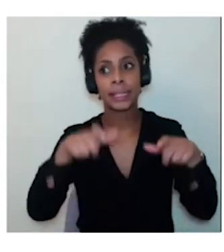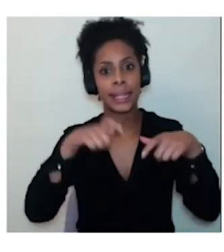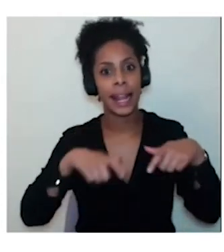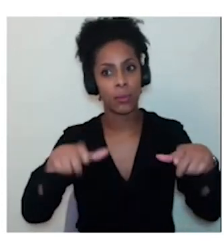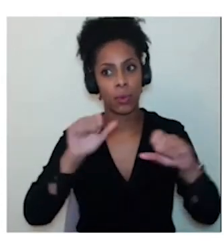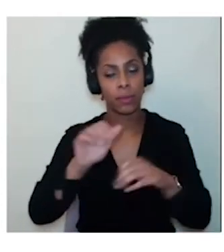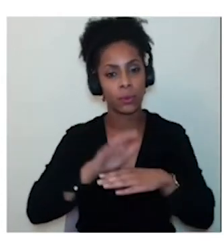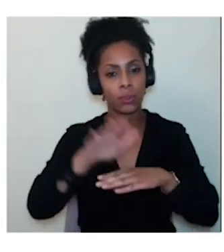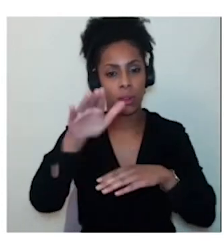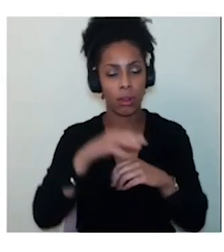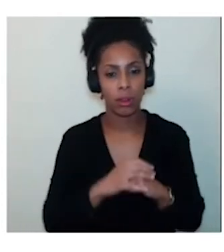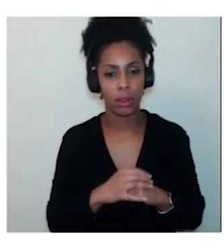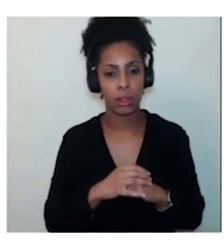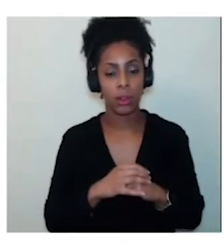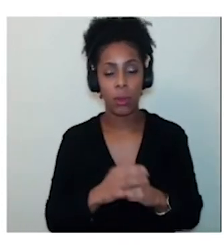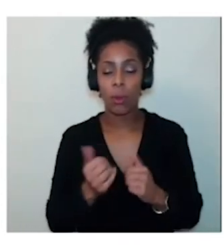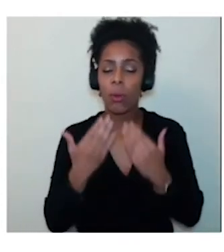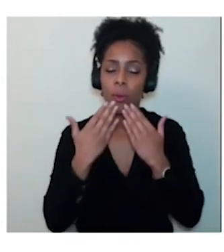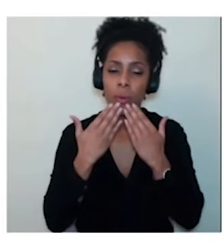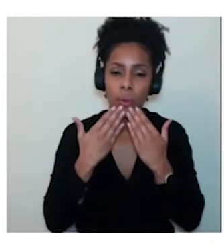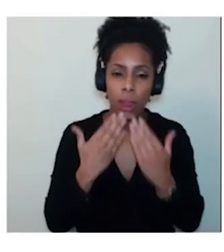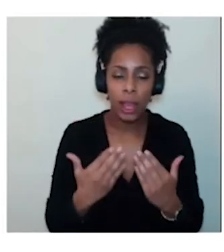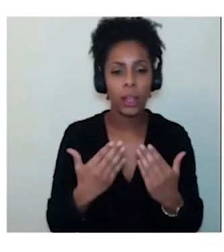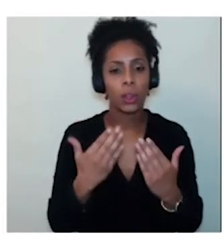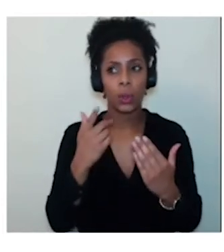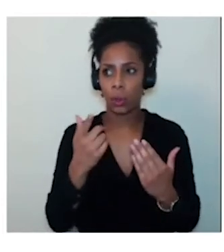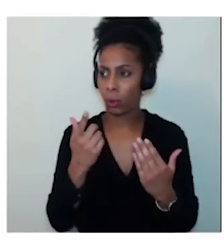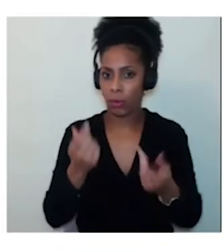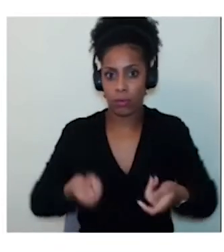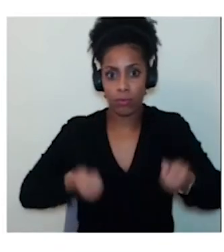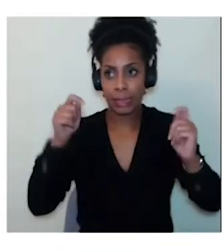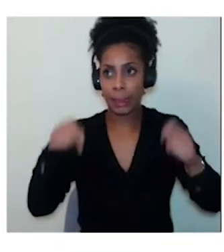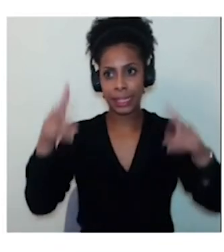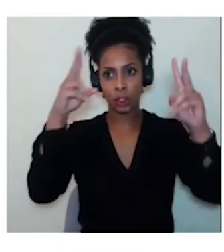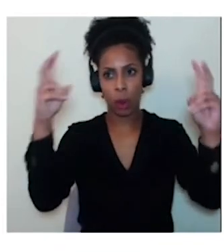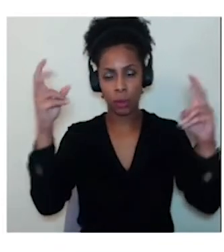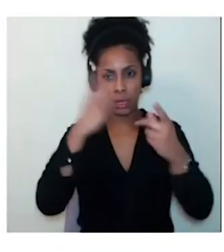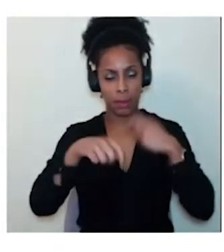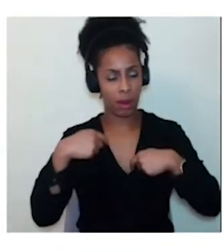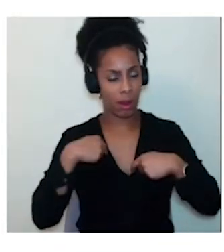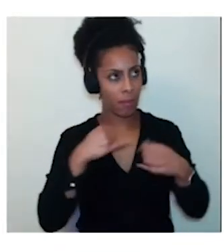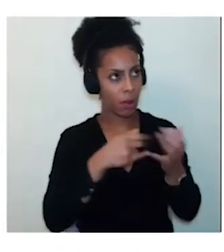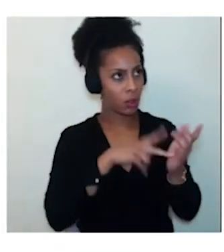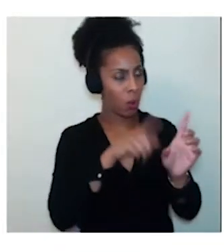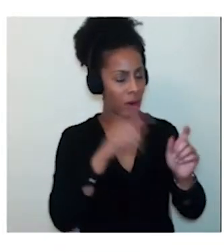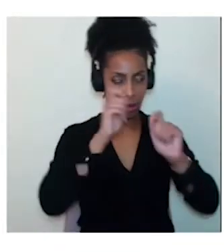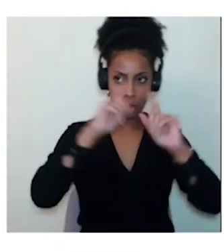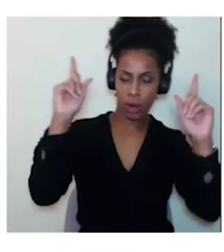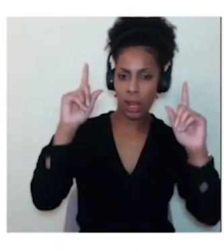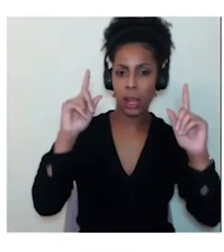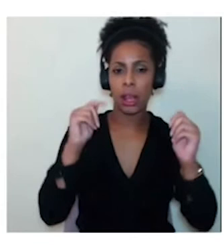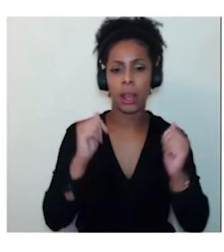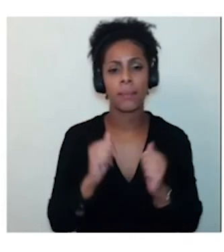opportunity to introduce the importance of these topics to Sony. And thank you to AbilityNet